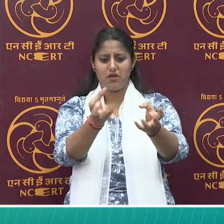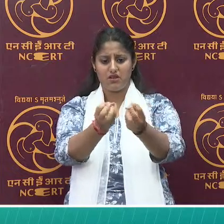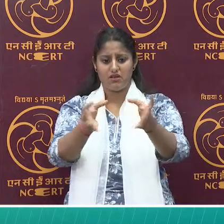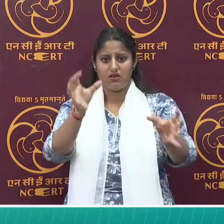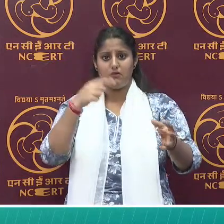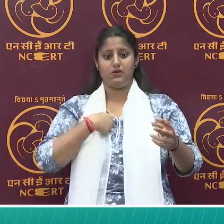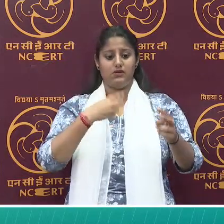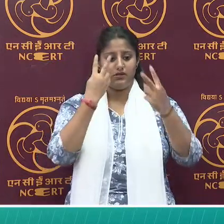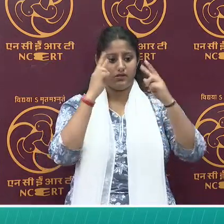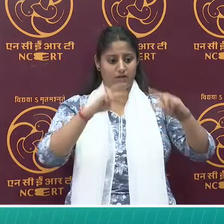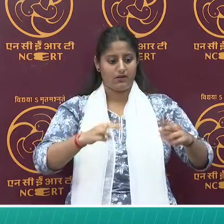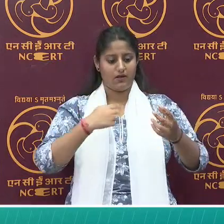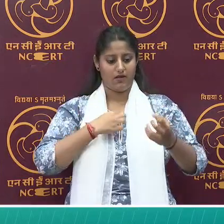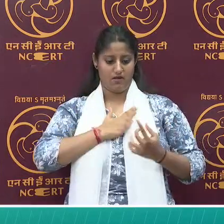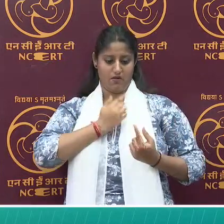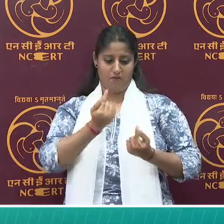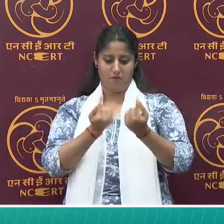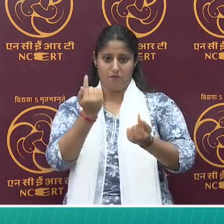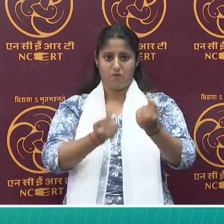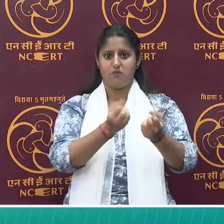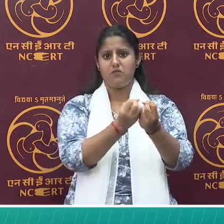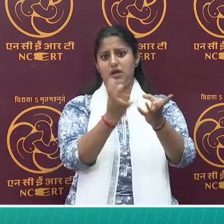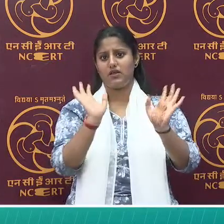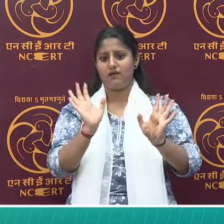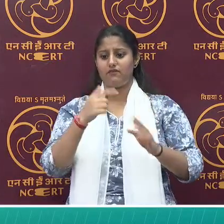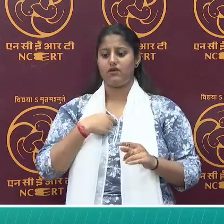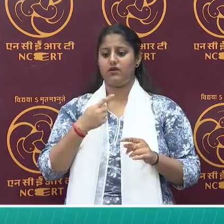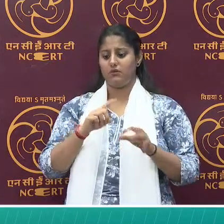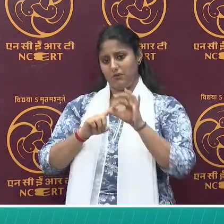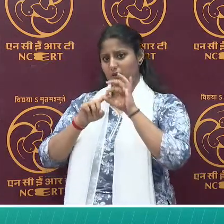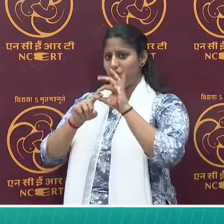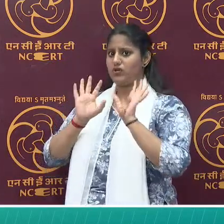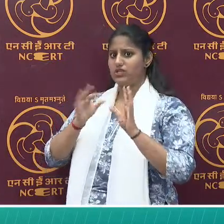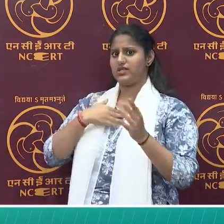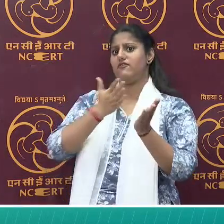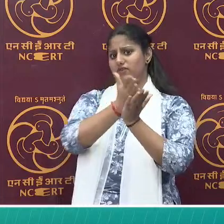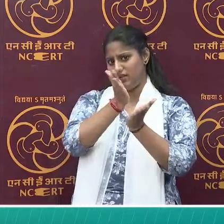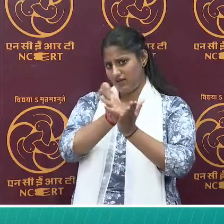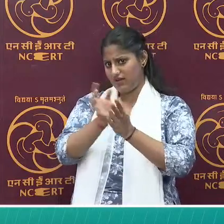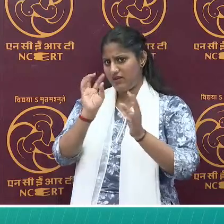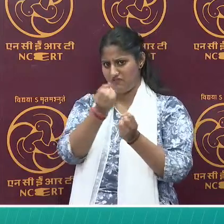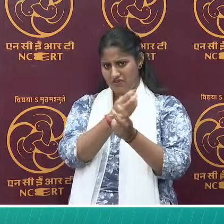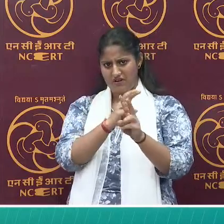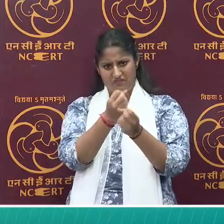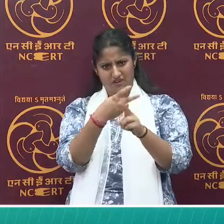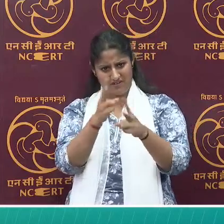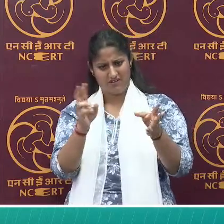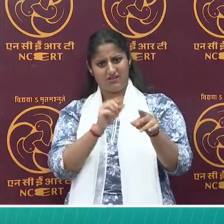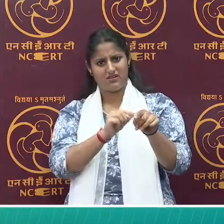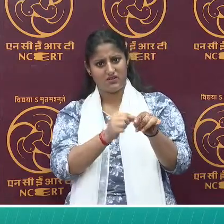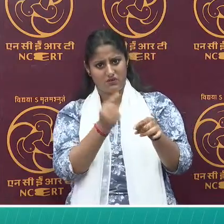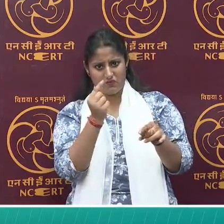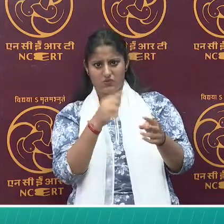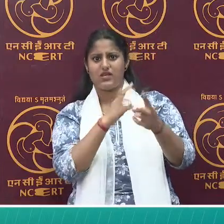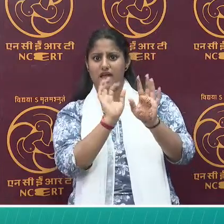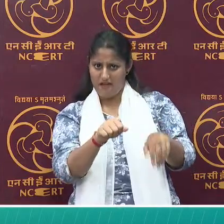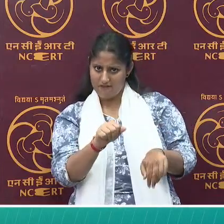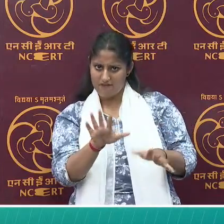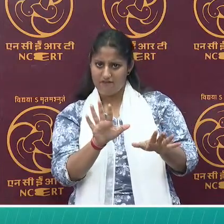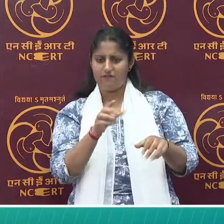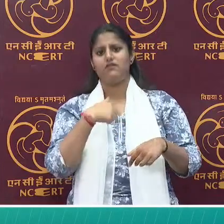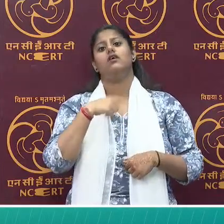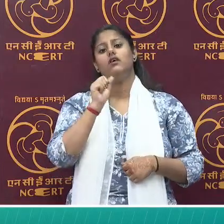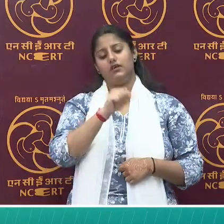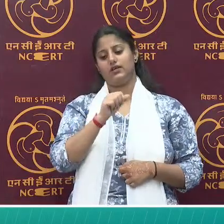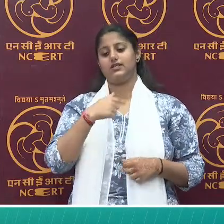I have a question for you. Are there types of crops also? Yes, So based on different seasons, see,